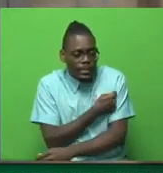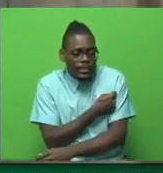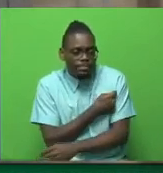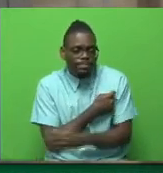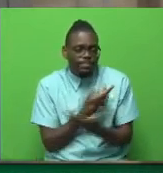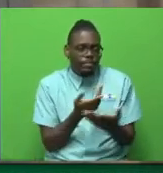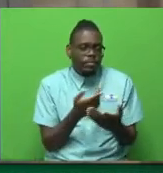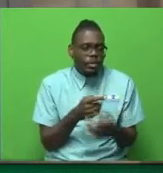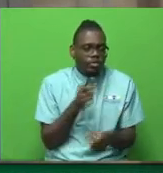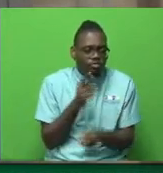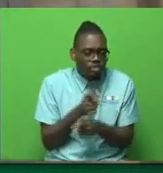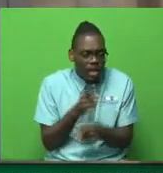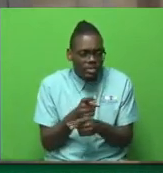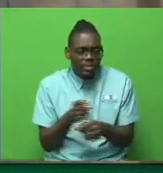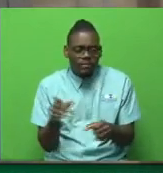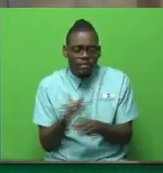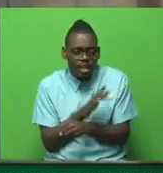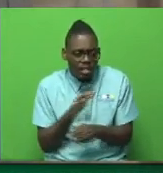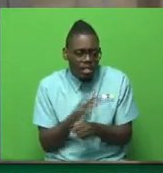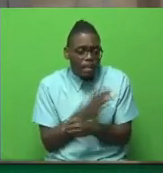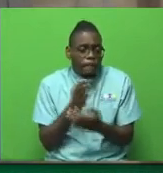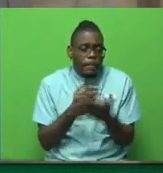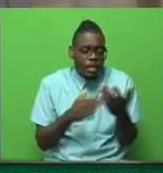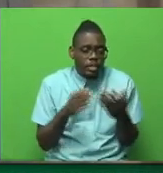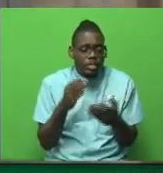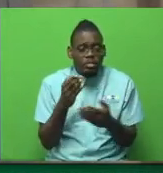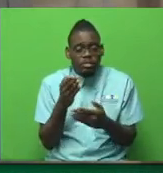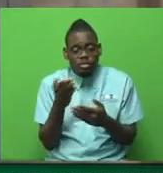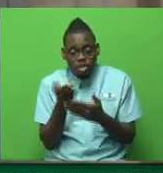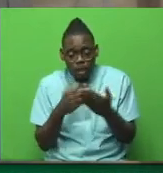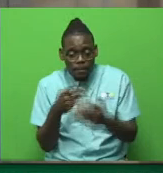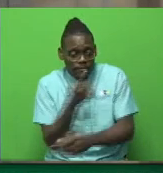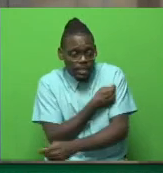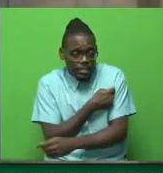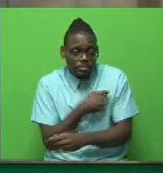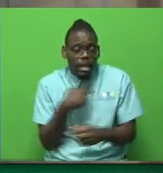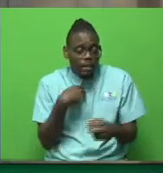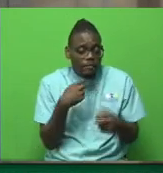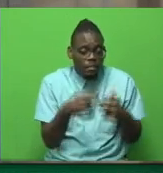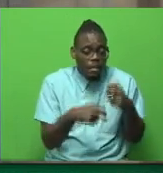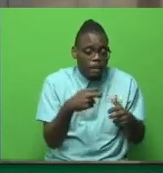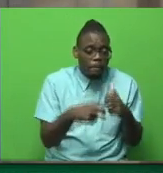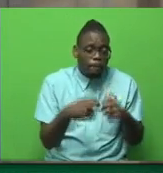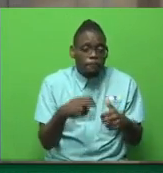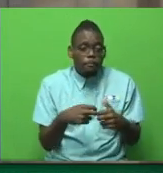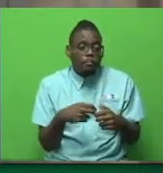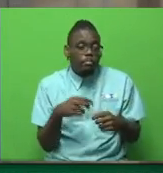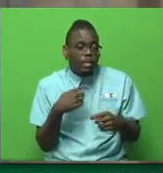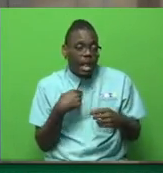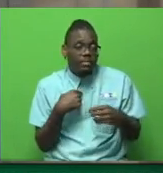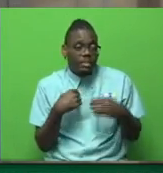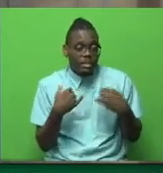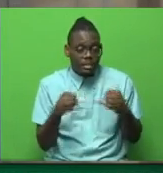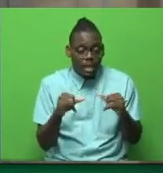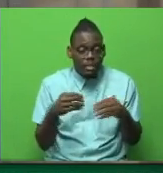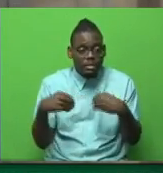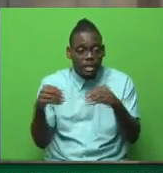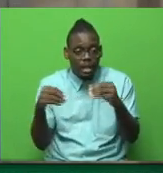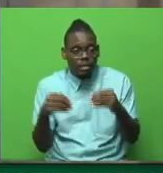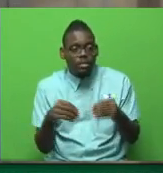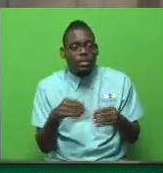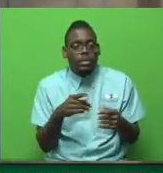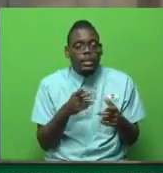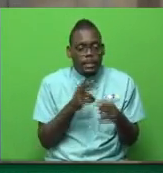make it to the marketplace had issues but the the military Marketplace regardless for example the Johnson Johnson